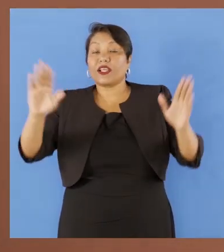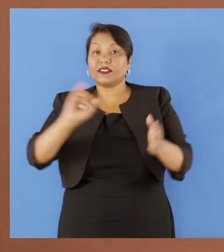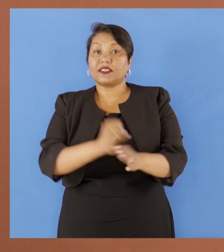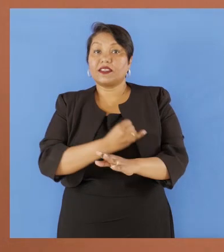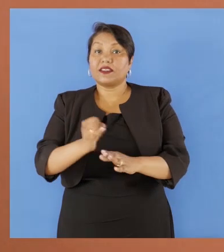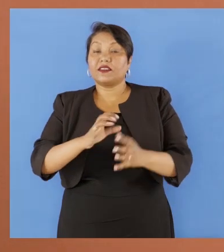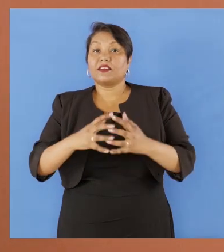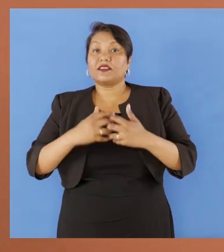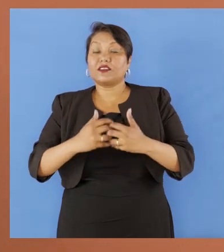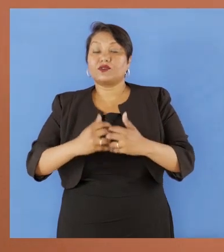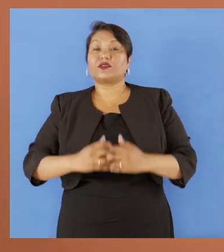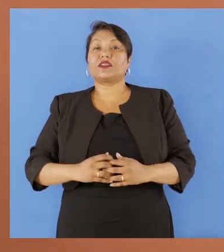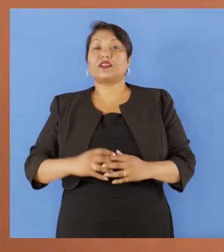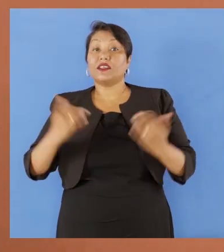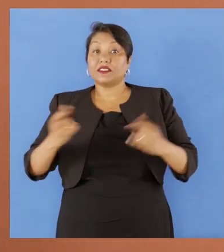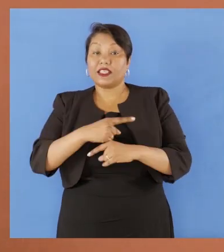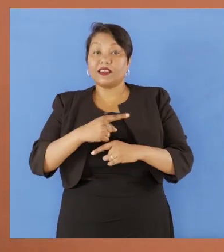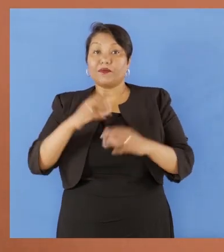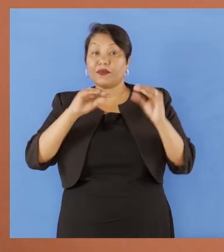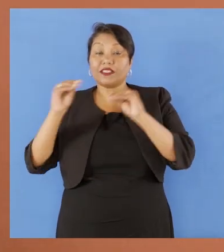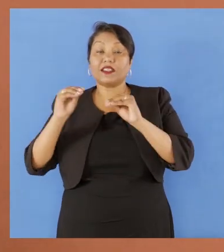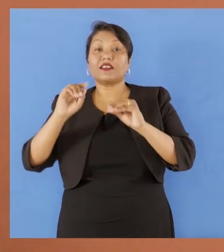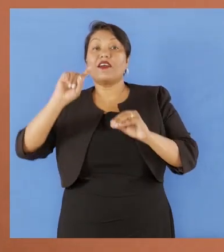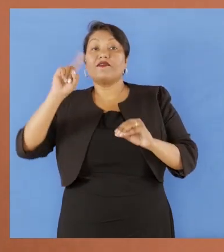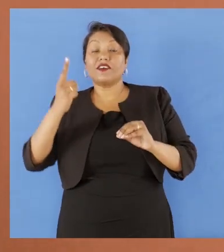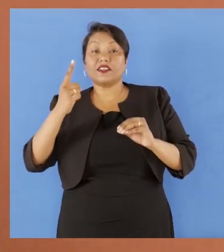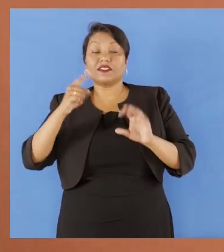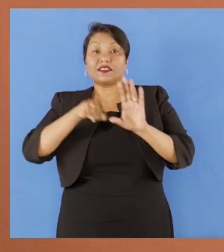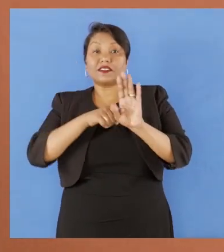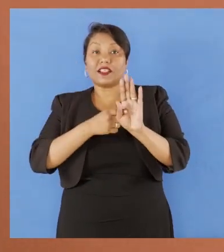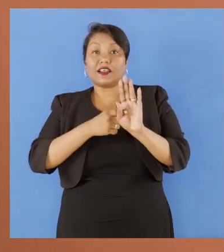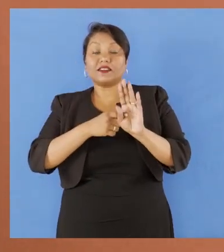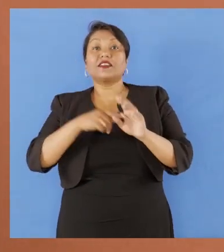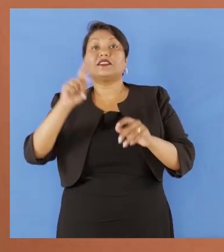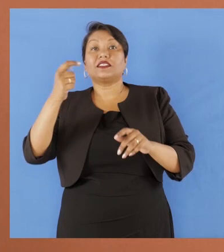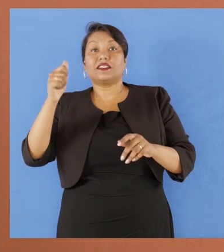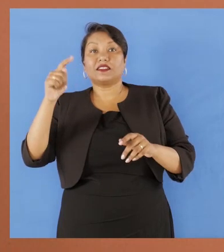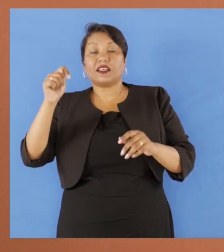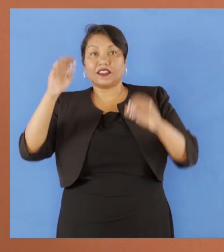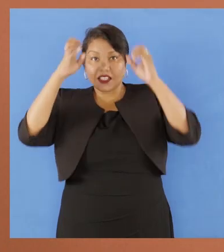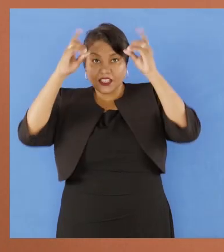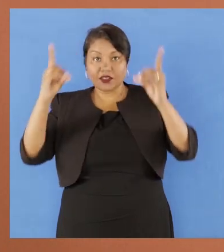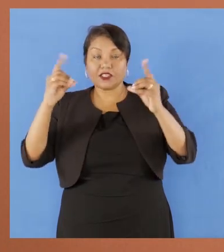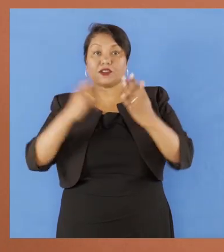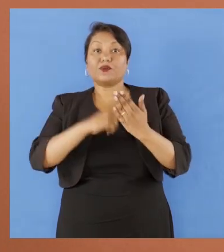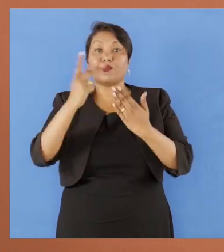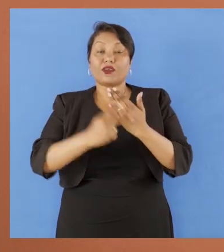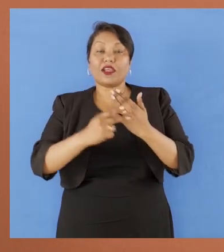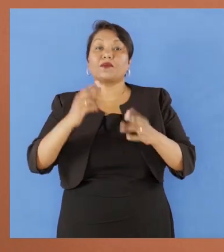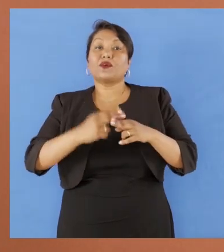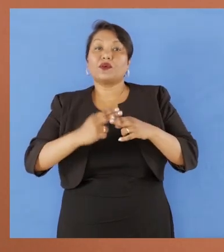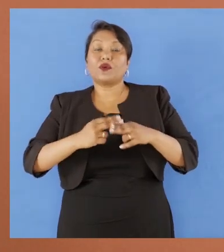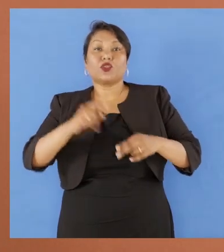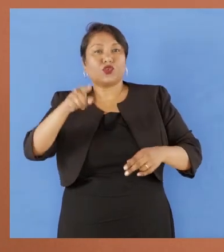Sectors. Today's forum is the formal launch of TATT's consumer education campaign titled You Don't Know What You